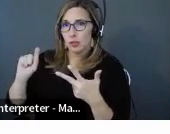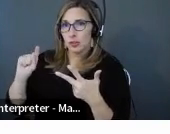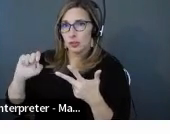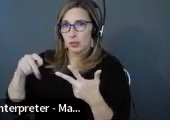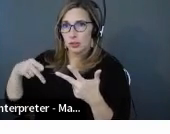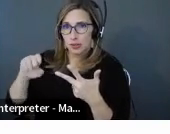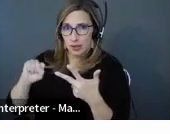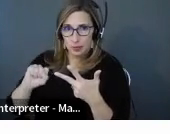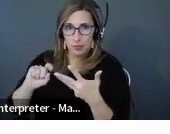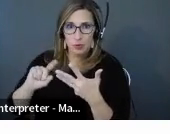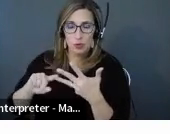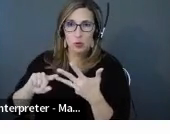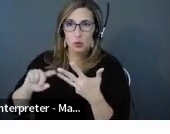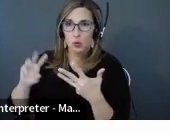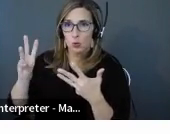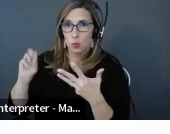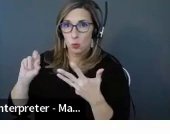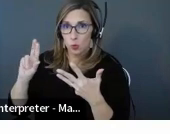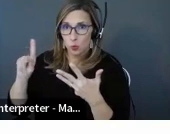work,